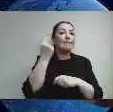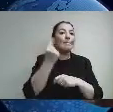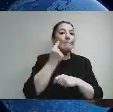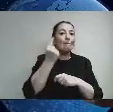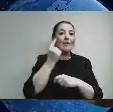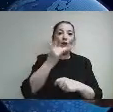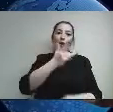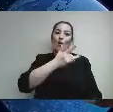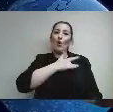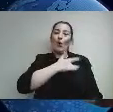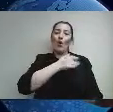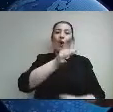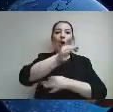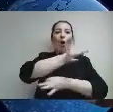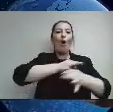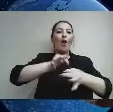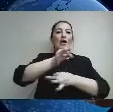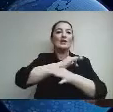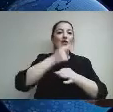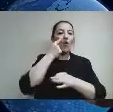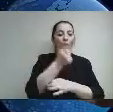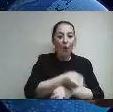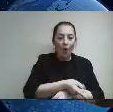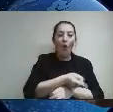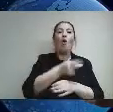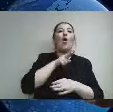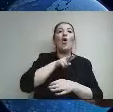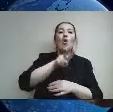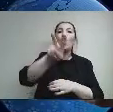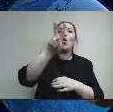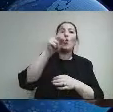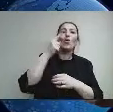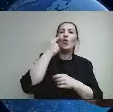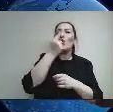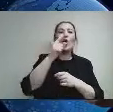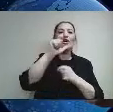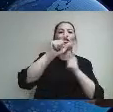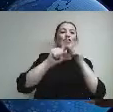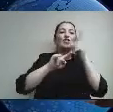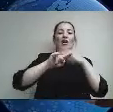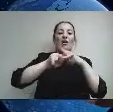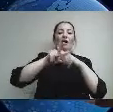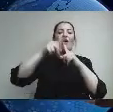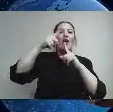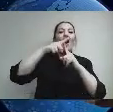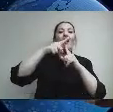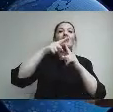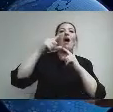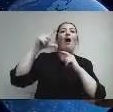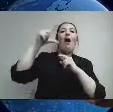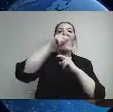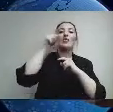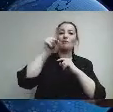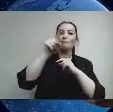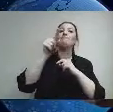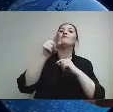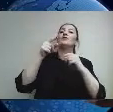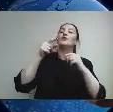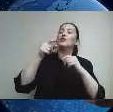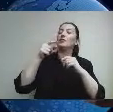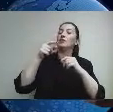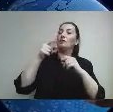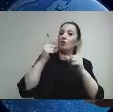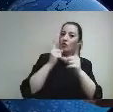Jihad Ersin, with whom in 2019 they established Blind Look in 2019.